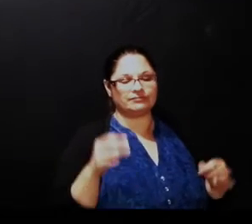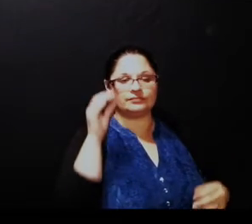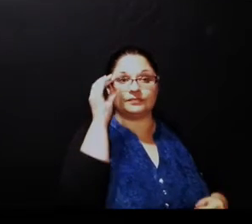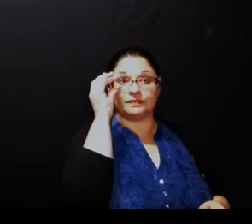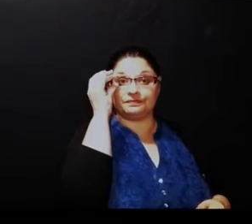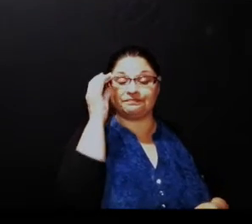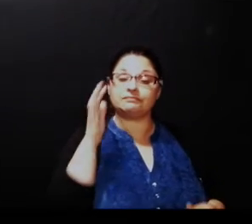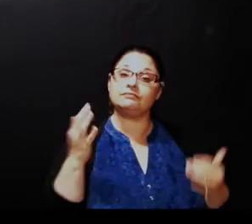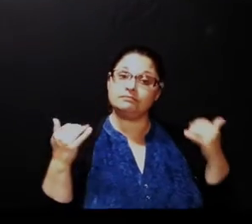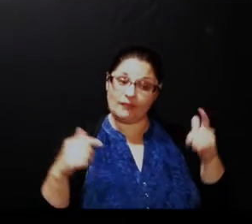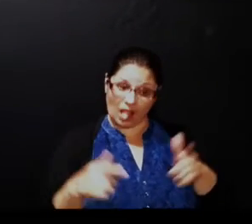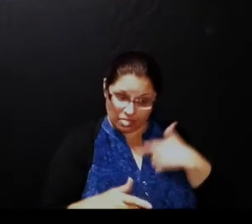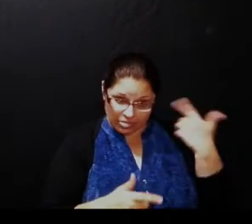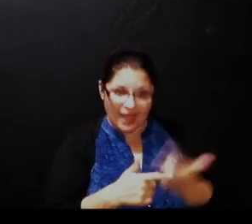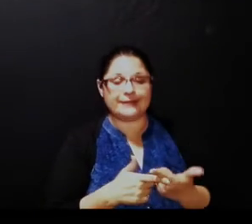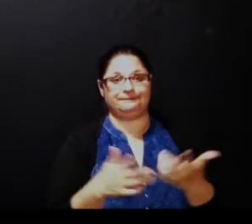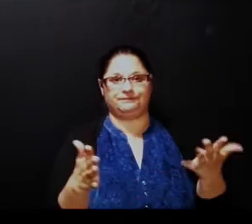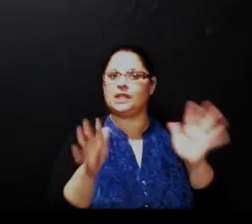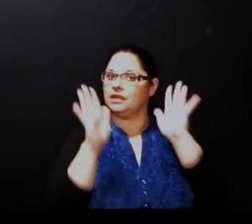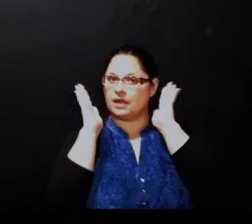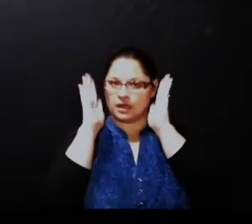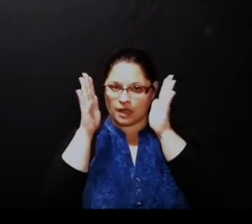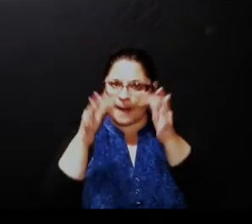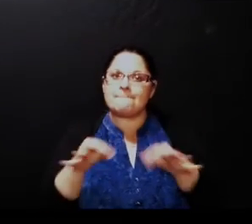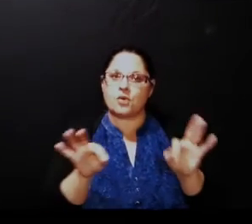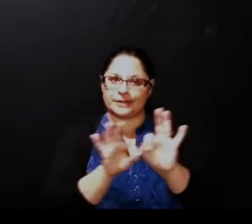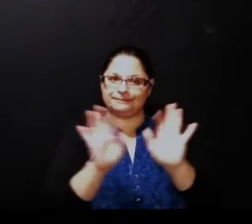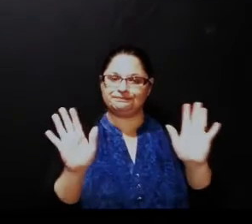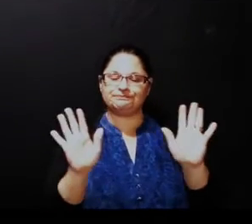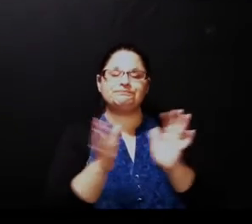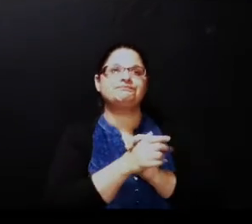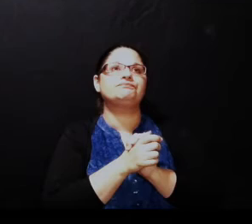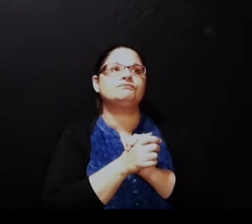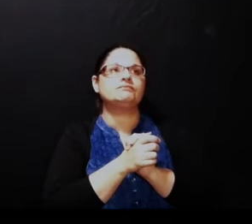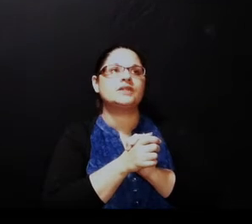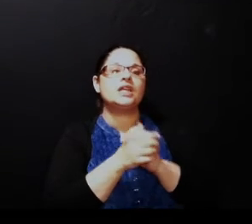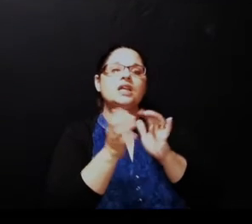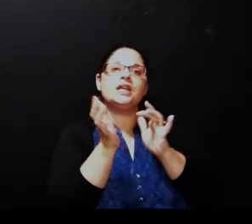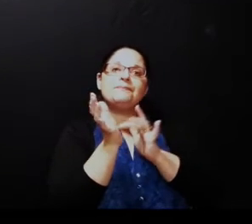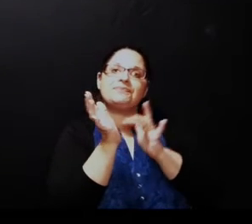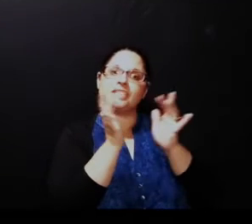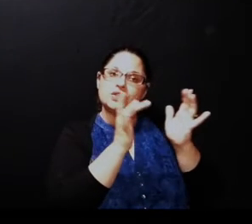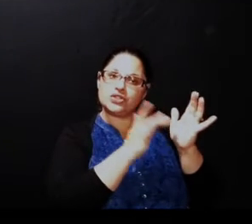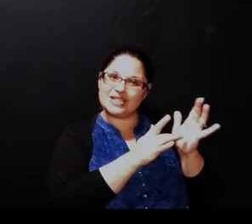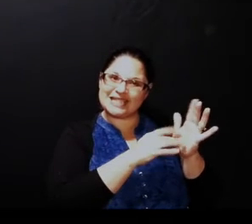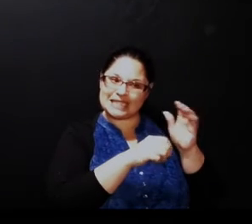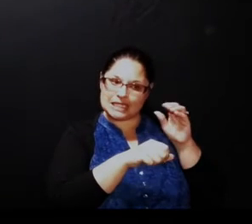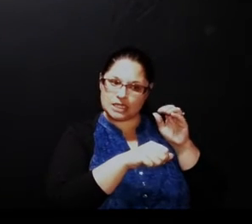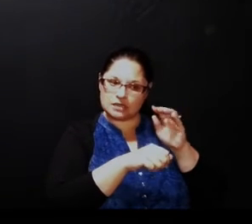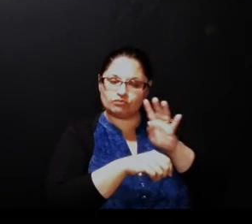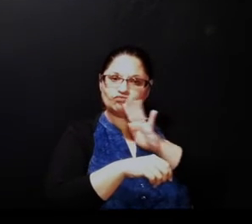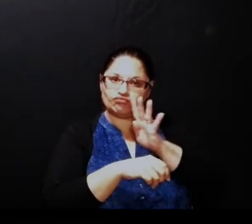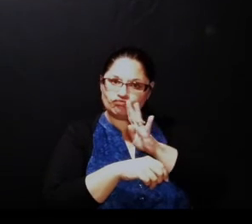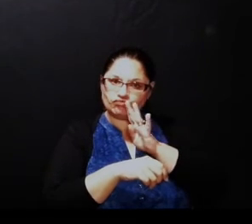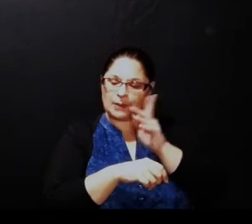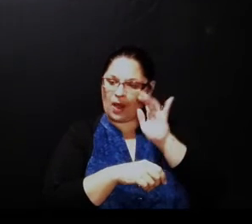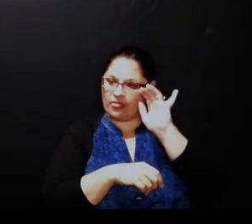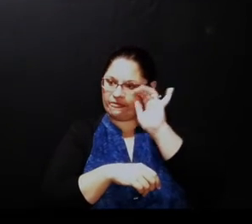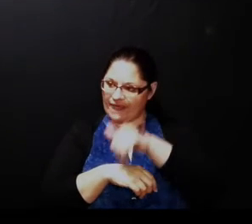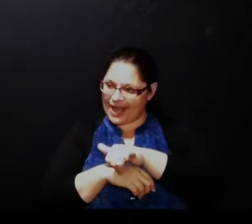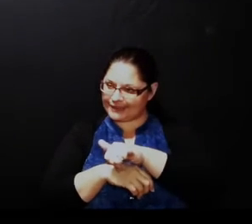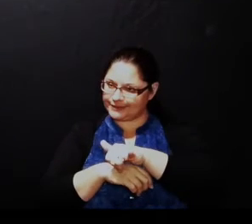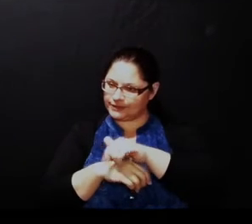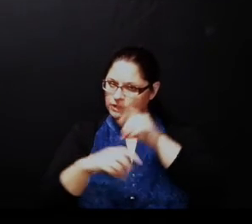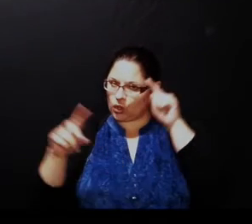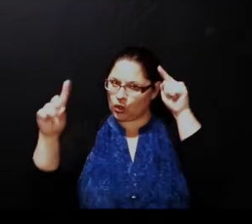really important for you and for me, and then he applies that principle to us who believe him, who